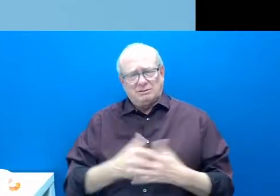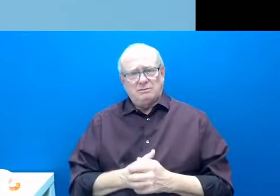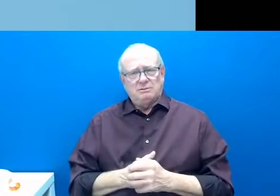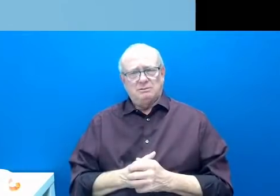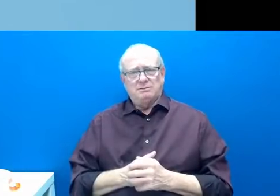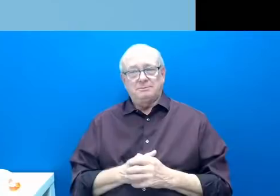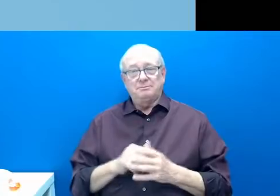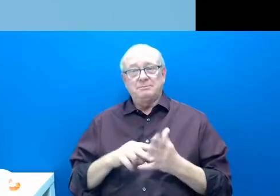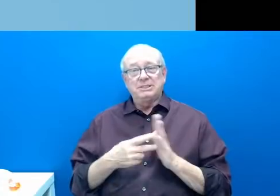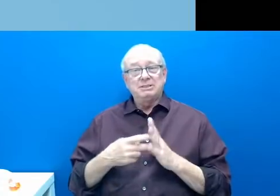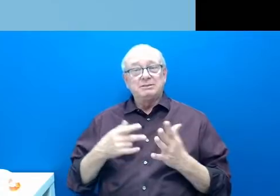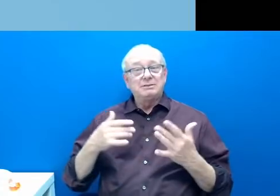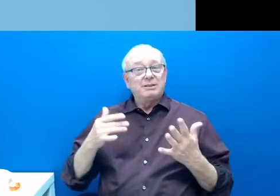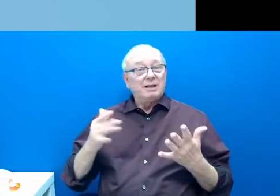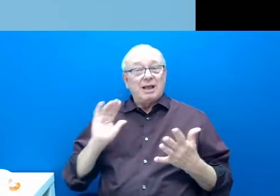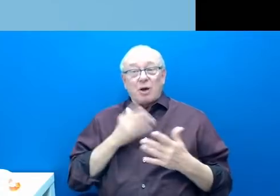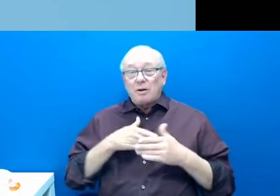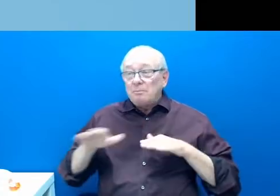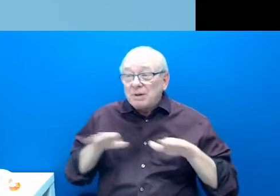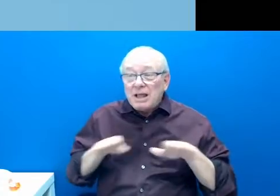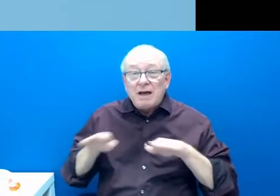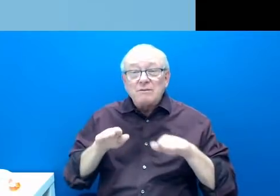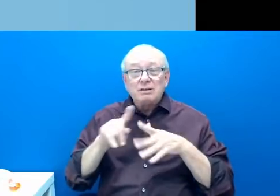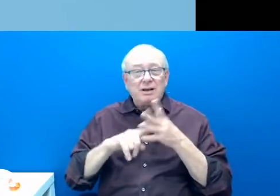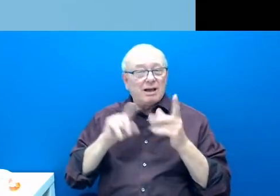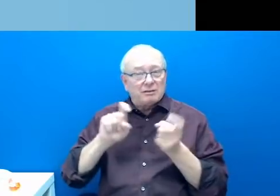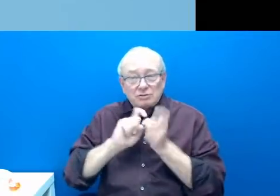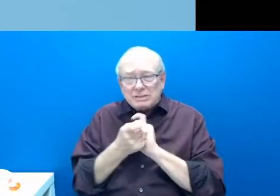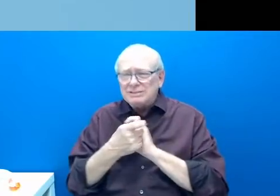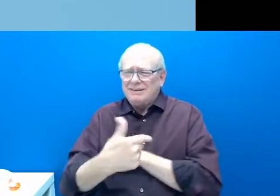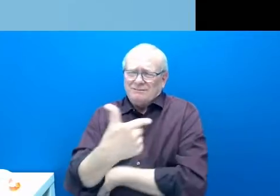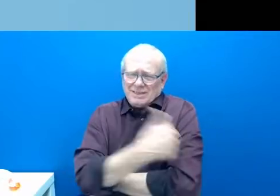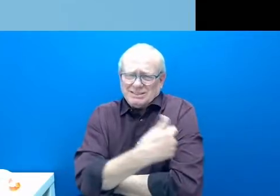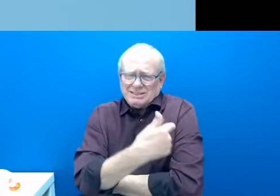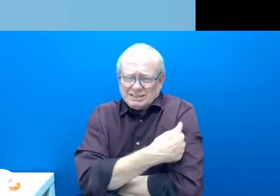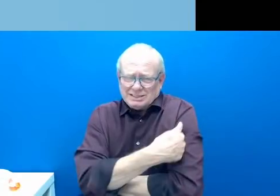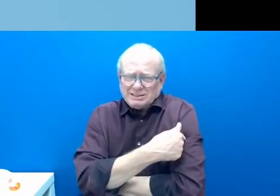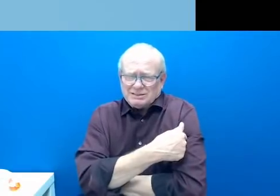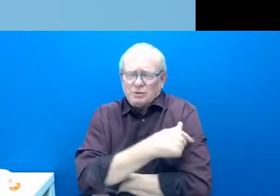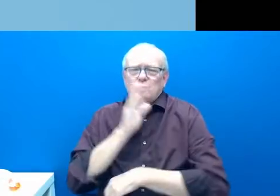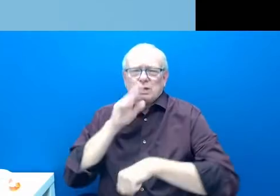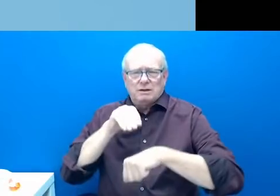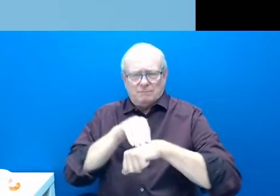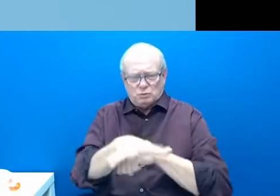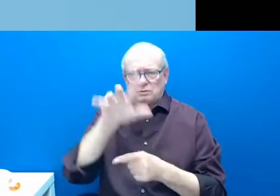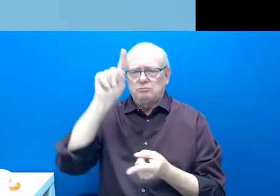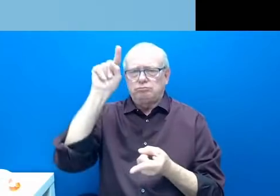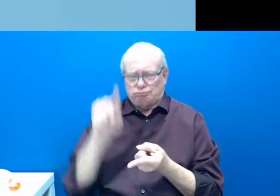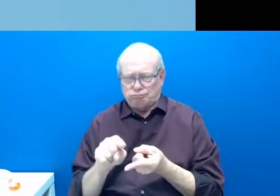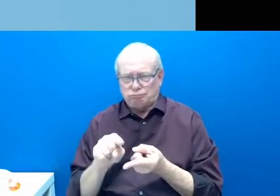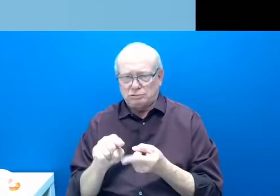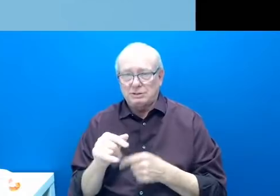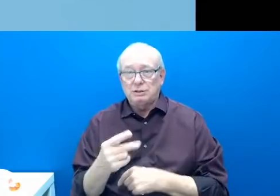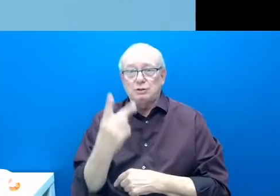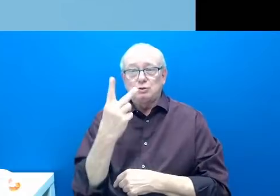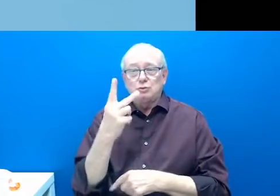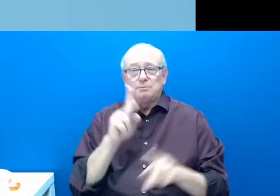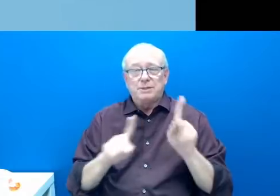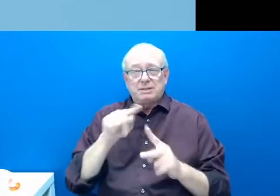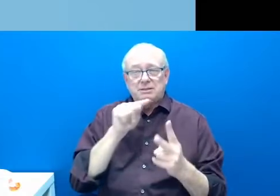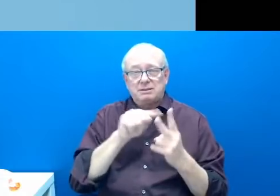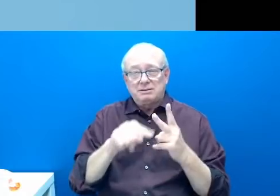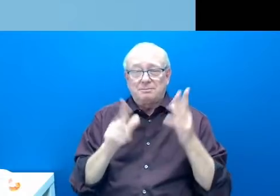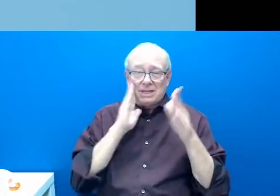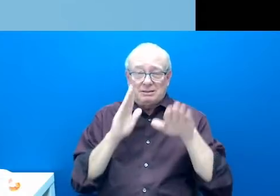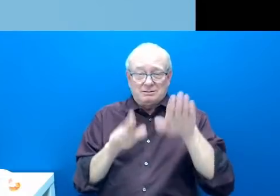by changing our behavior and getting vaccinated. So what we're seeing here is 2 patients in an ICU room. So